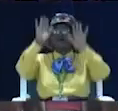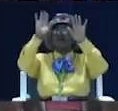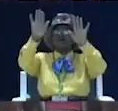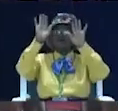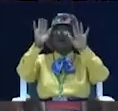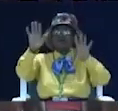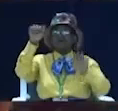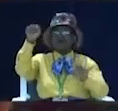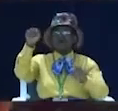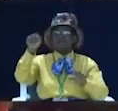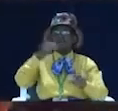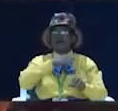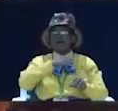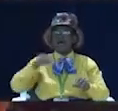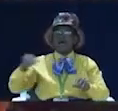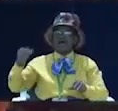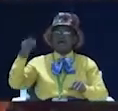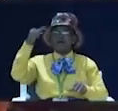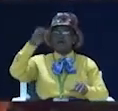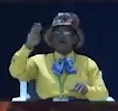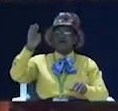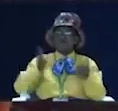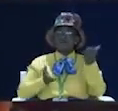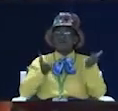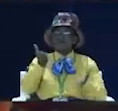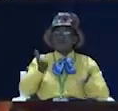and of serving you.